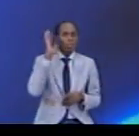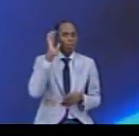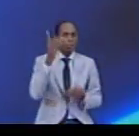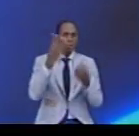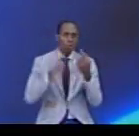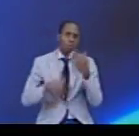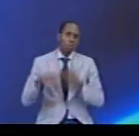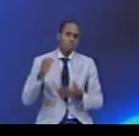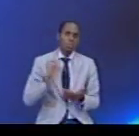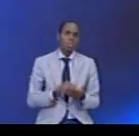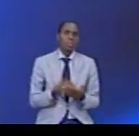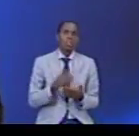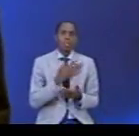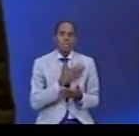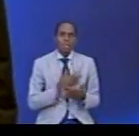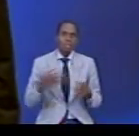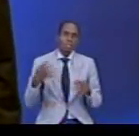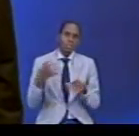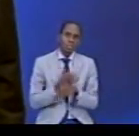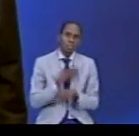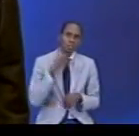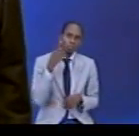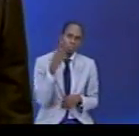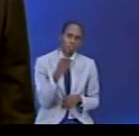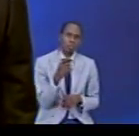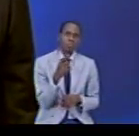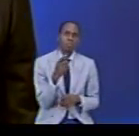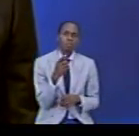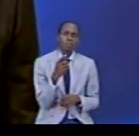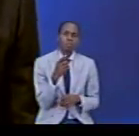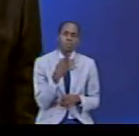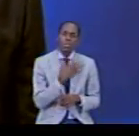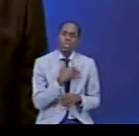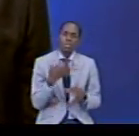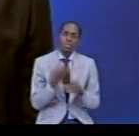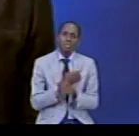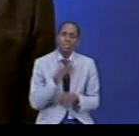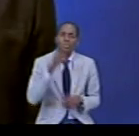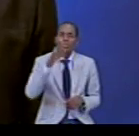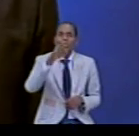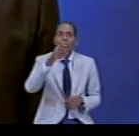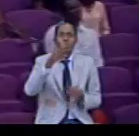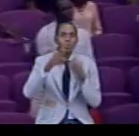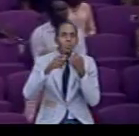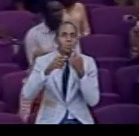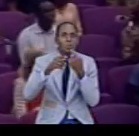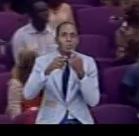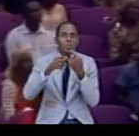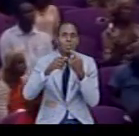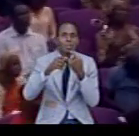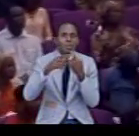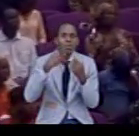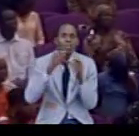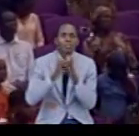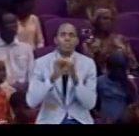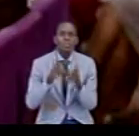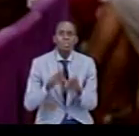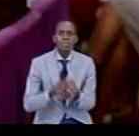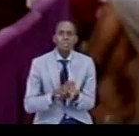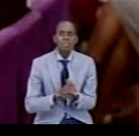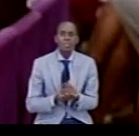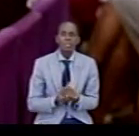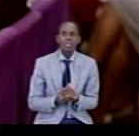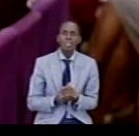come again and take you I said and take you what he said